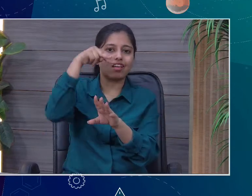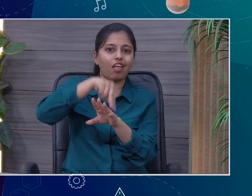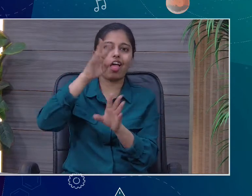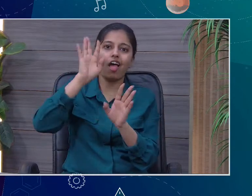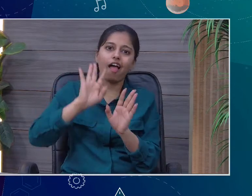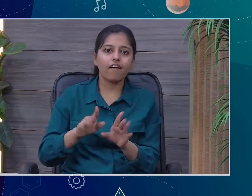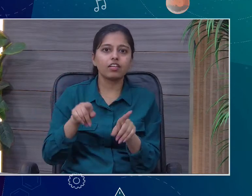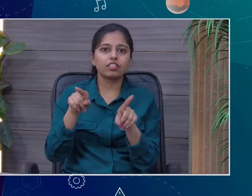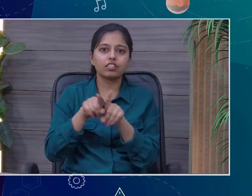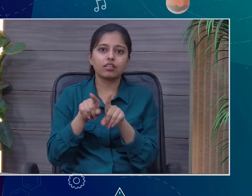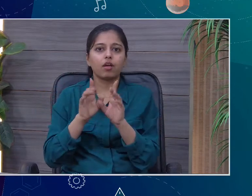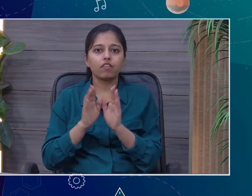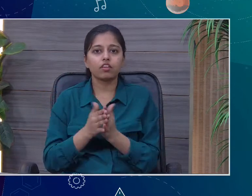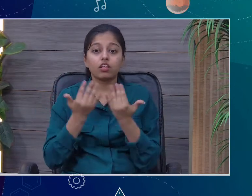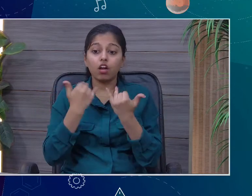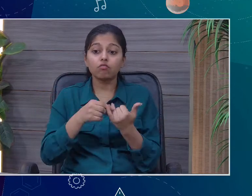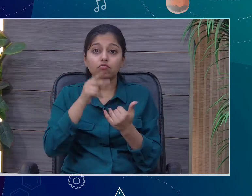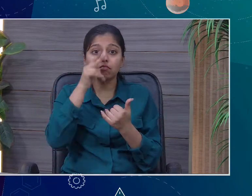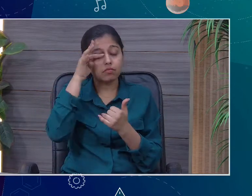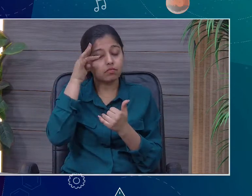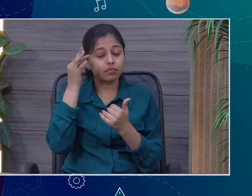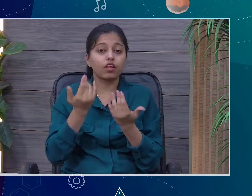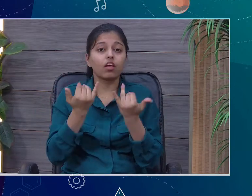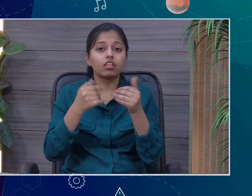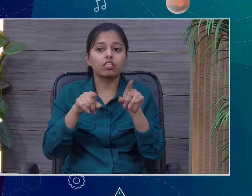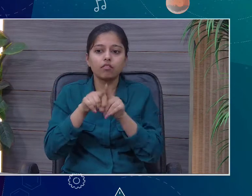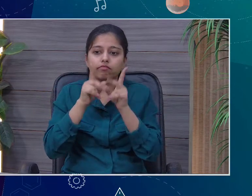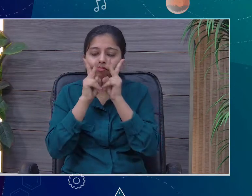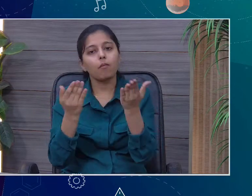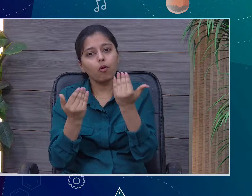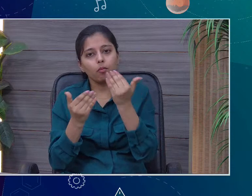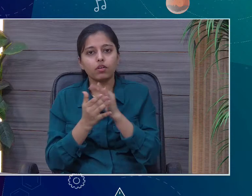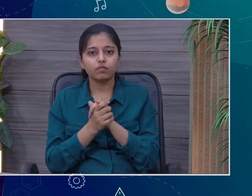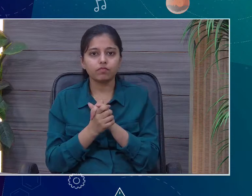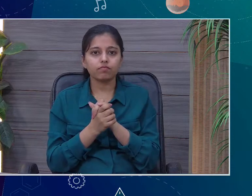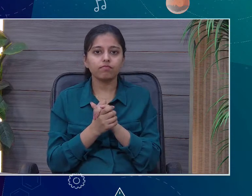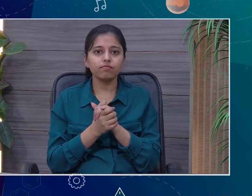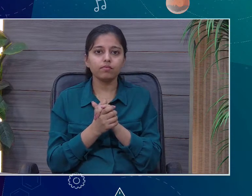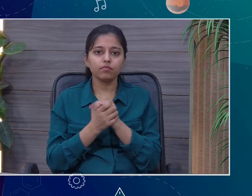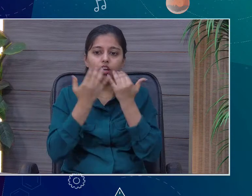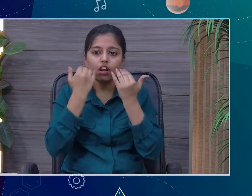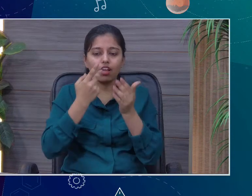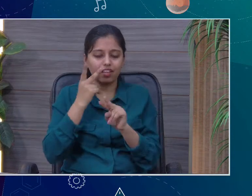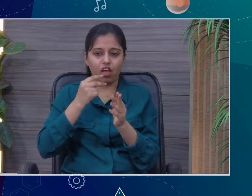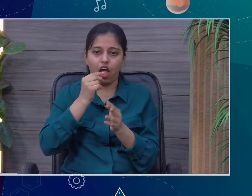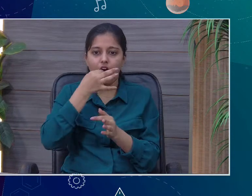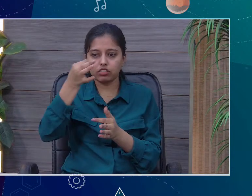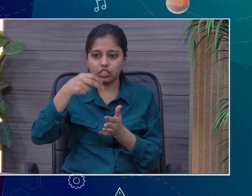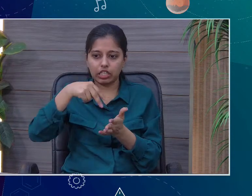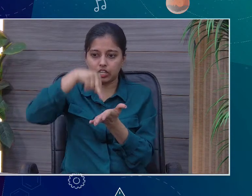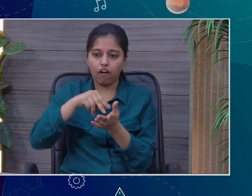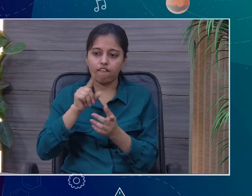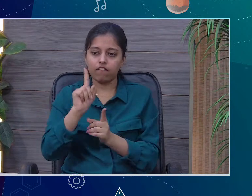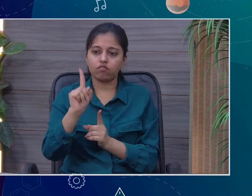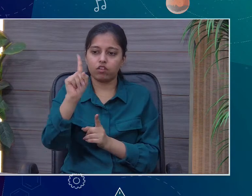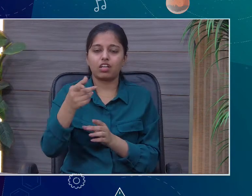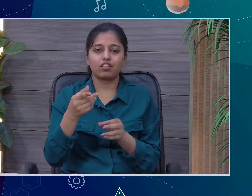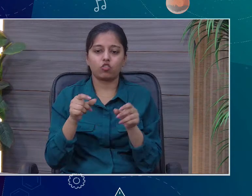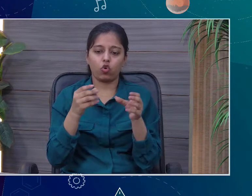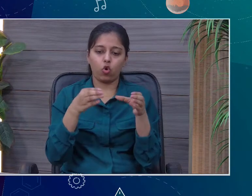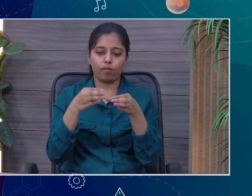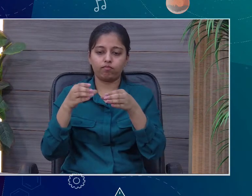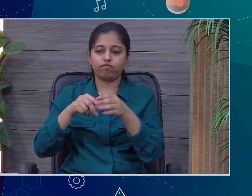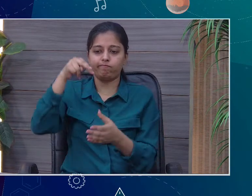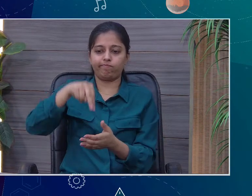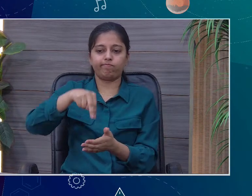are visualizing it. And then let's we can ask them to jump one by one in pair. And then